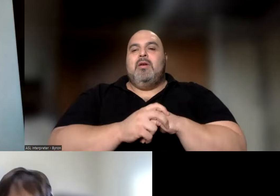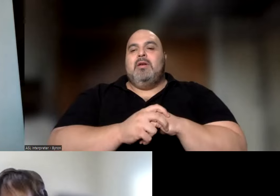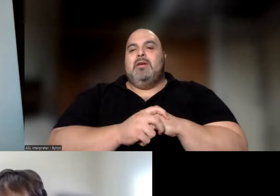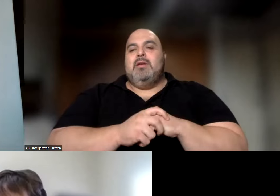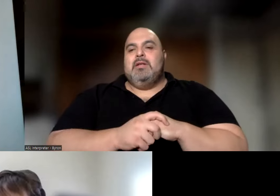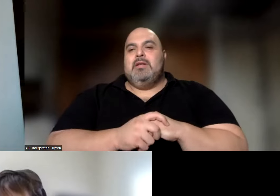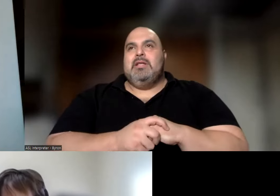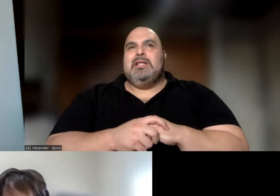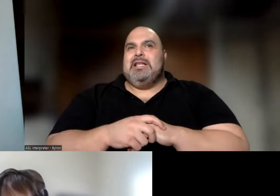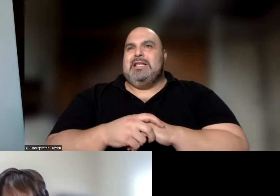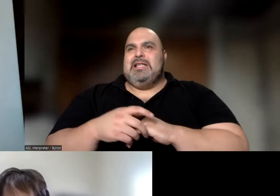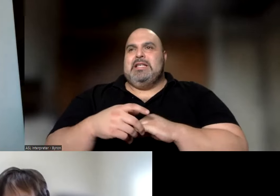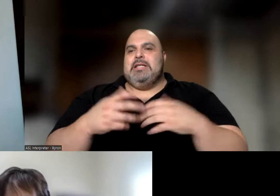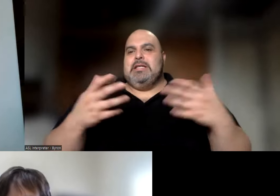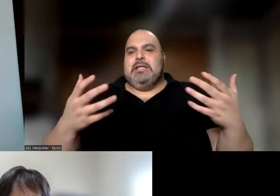does it say in